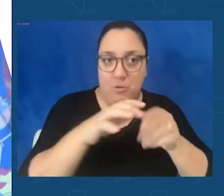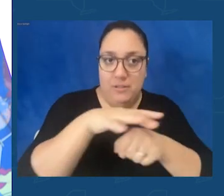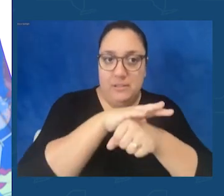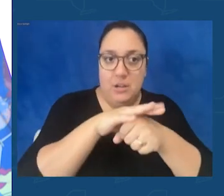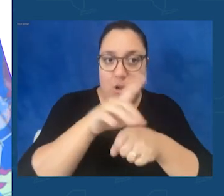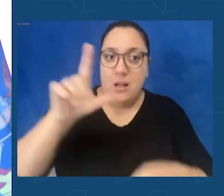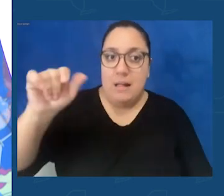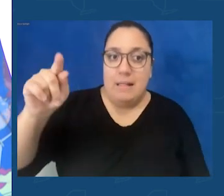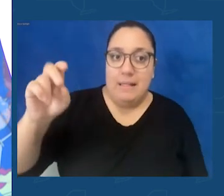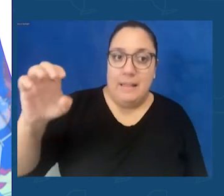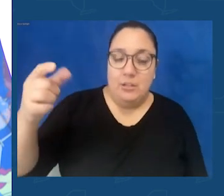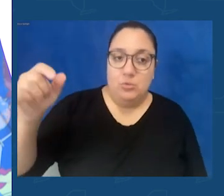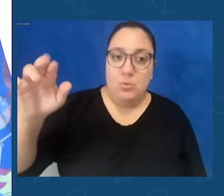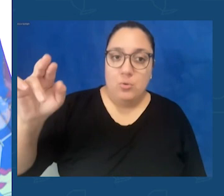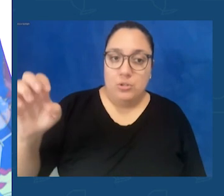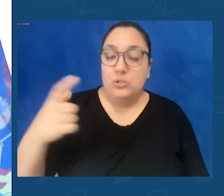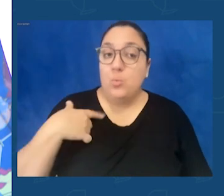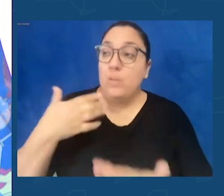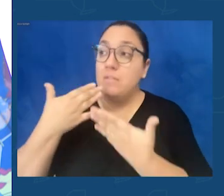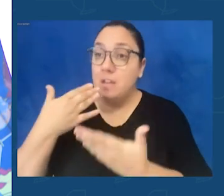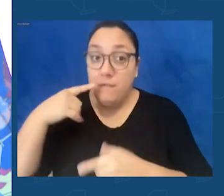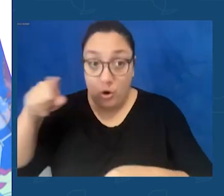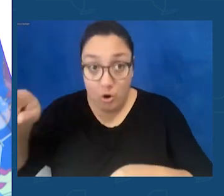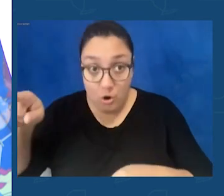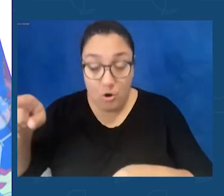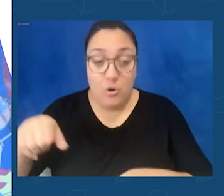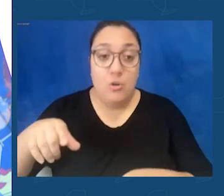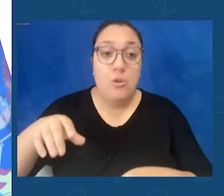her administration, and the Regional